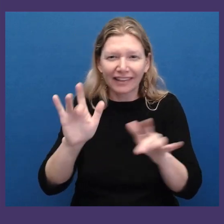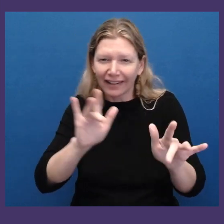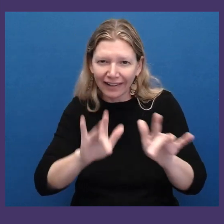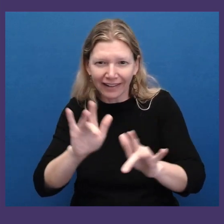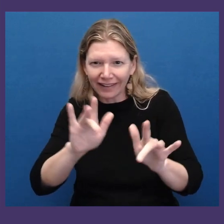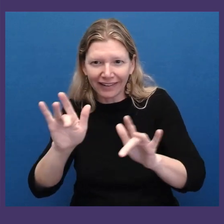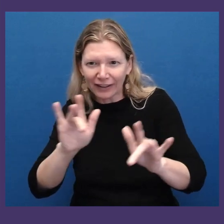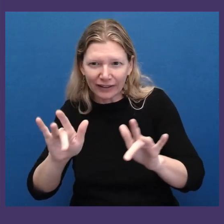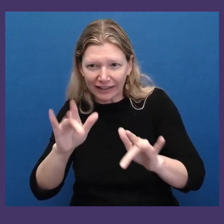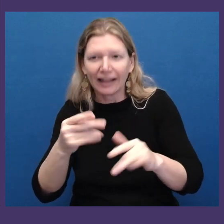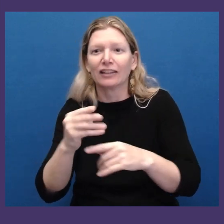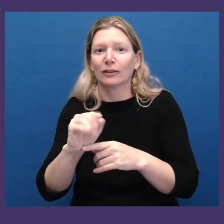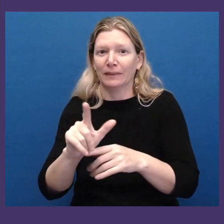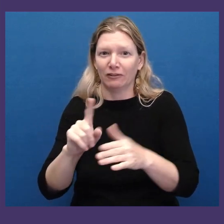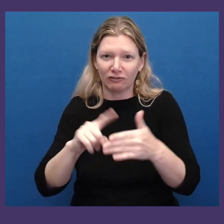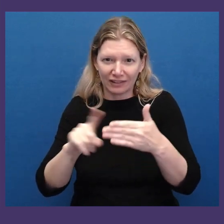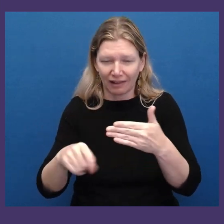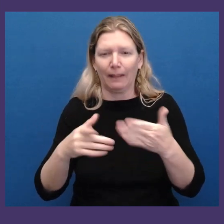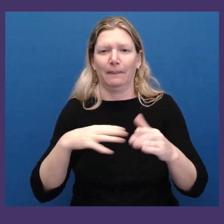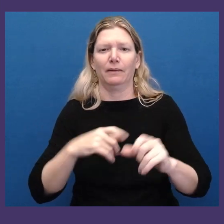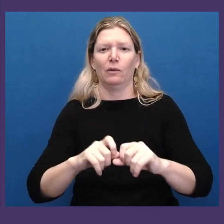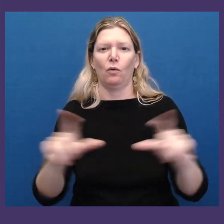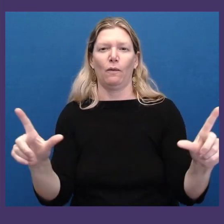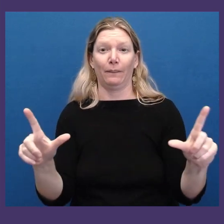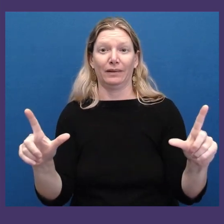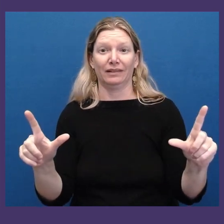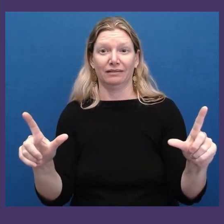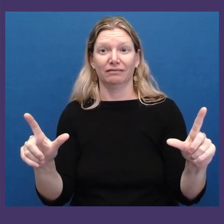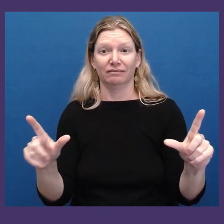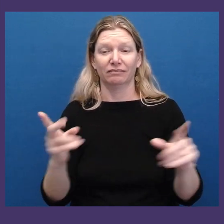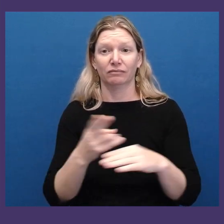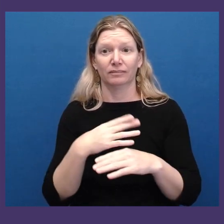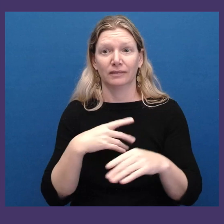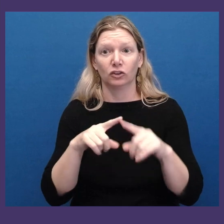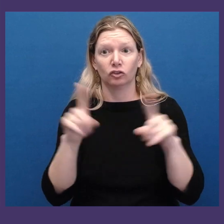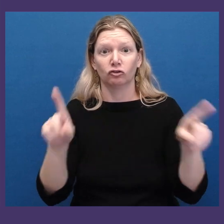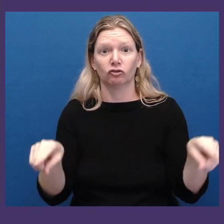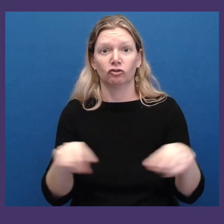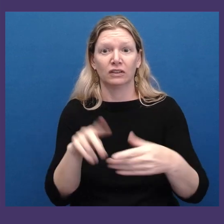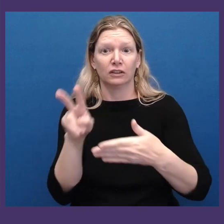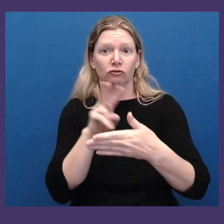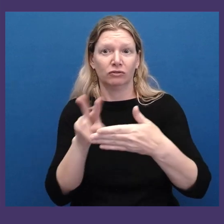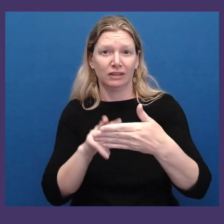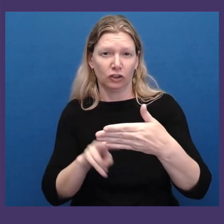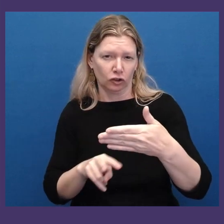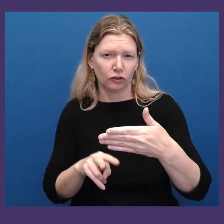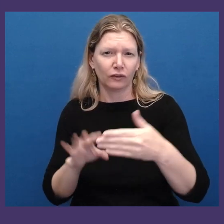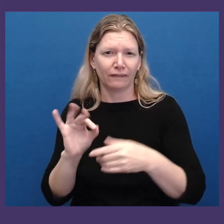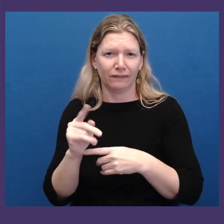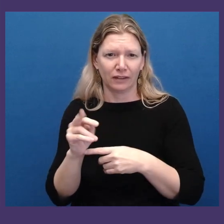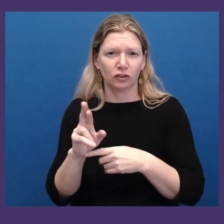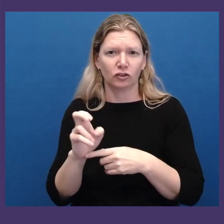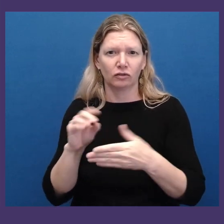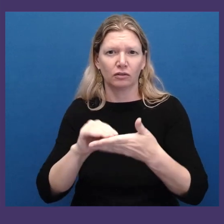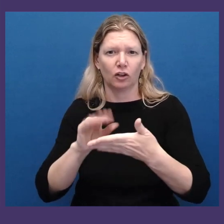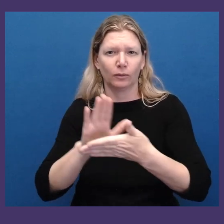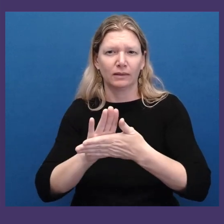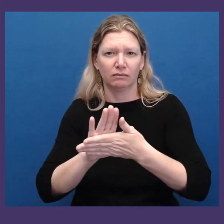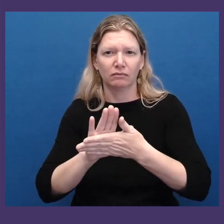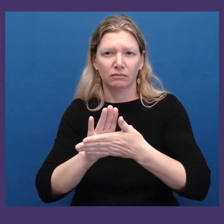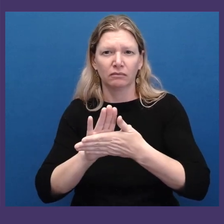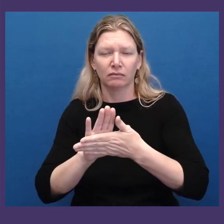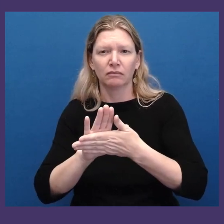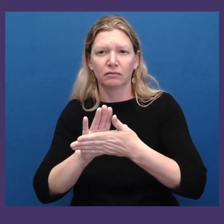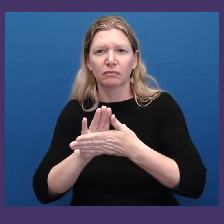landmark using my screen reader's feature. Document regions dialog. Regions tree view. File explorer navigation. 1. I